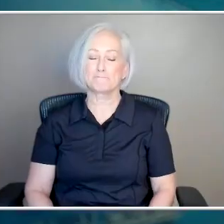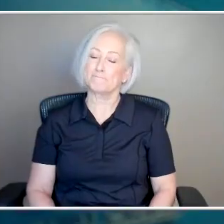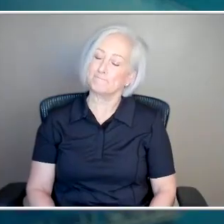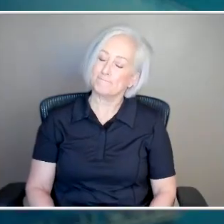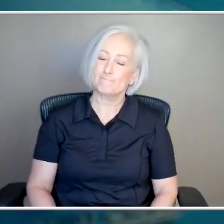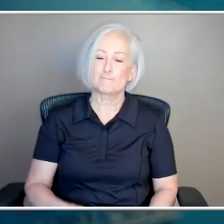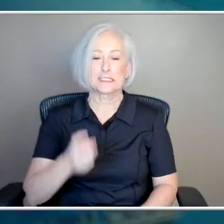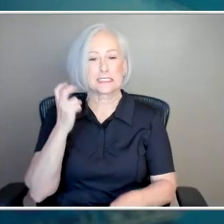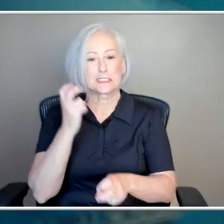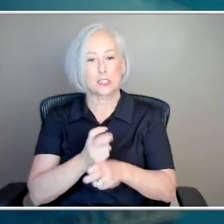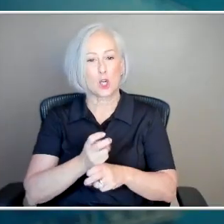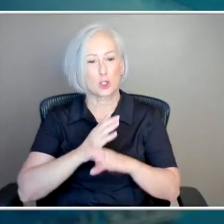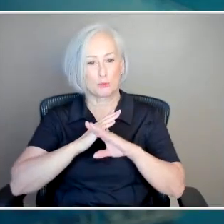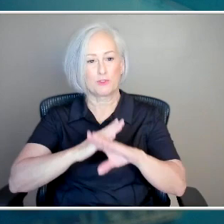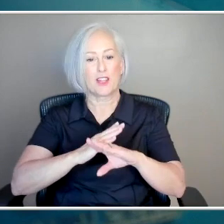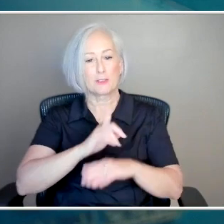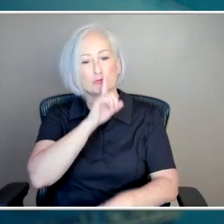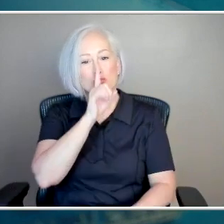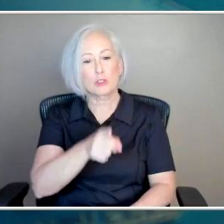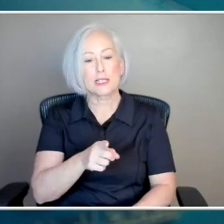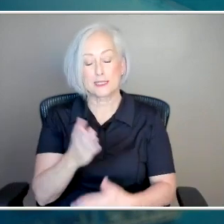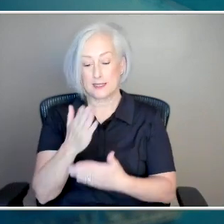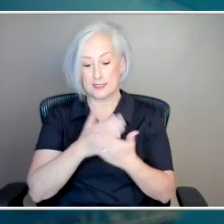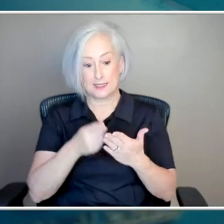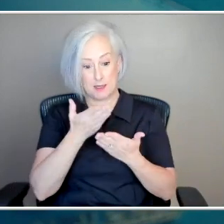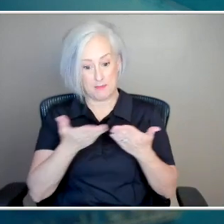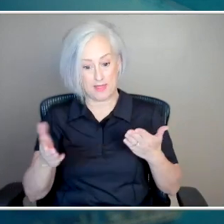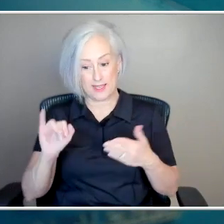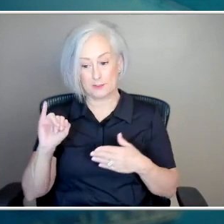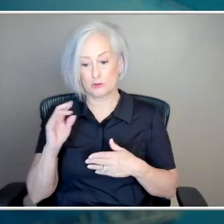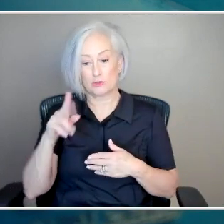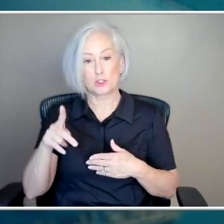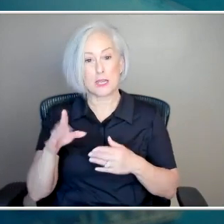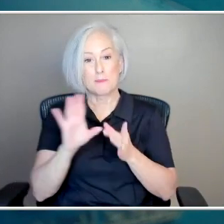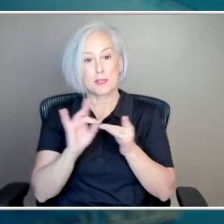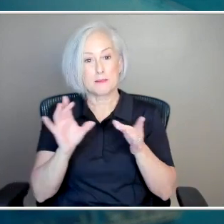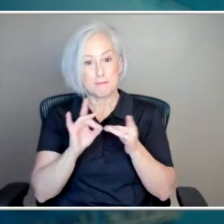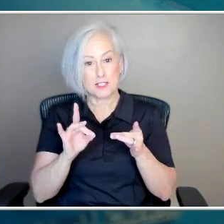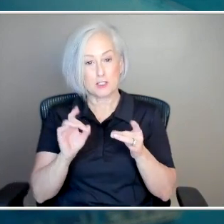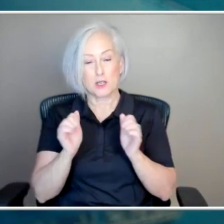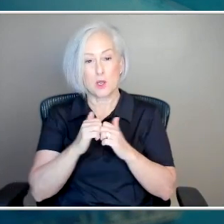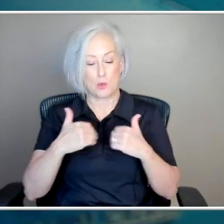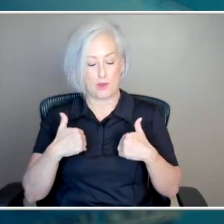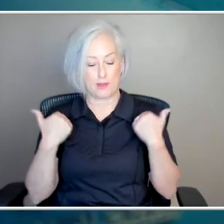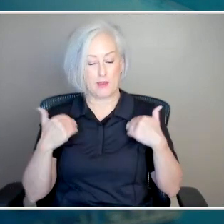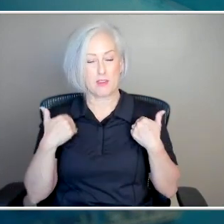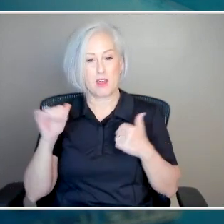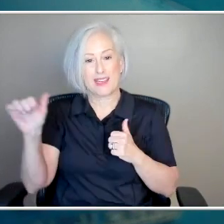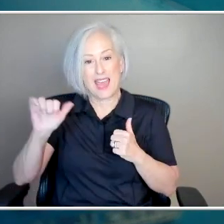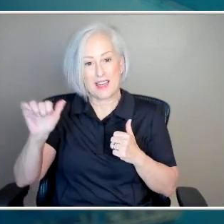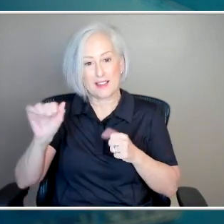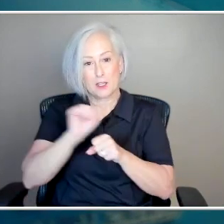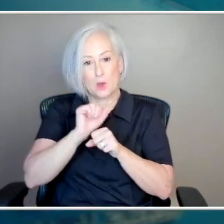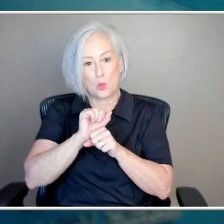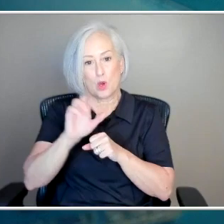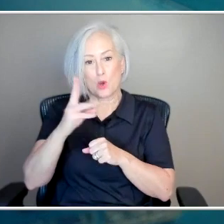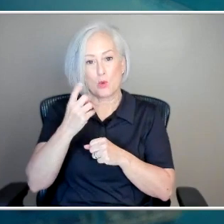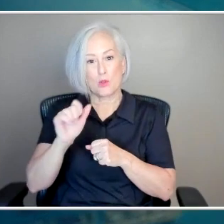think some of the things JP mentioned about, especially young athletes working with Roger, having a strong